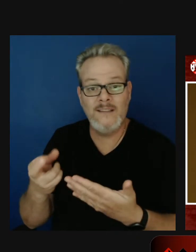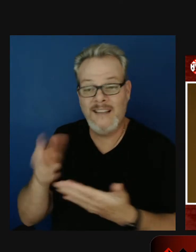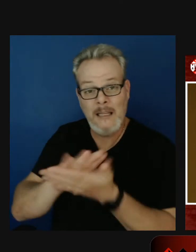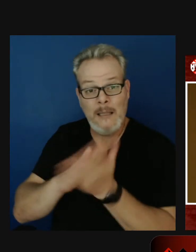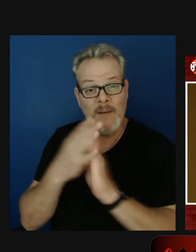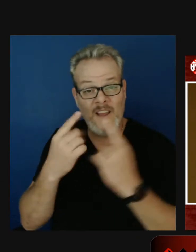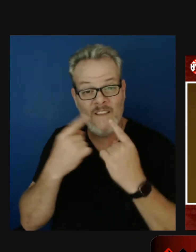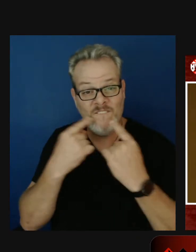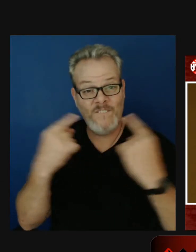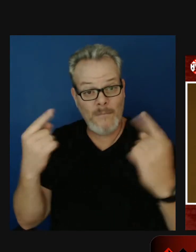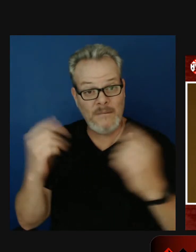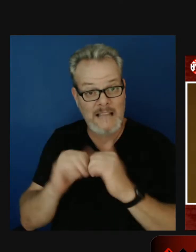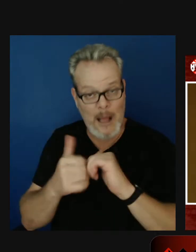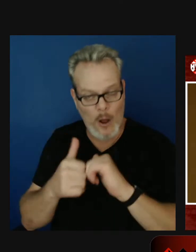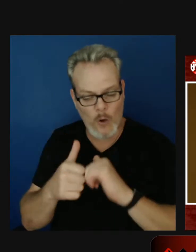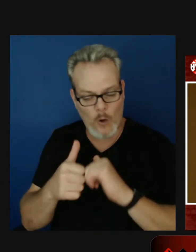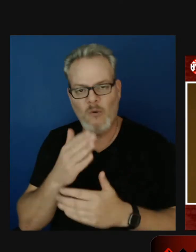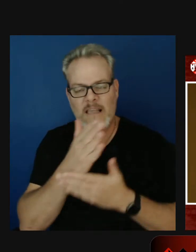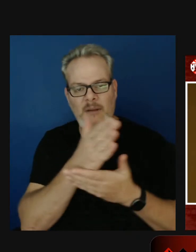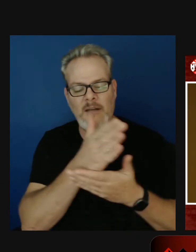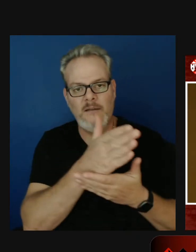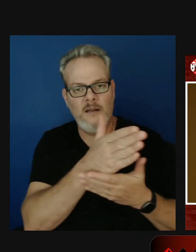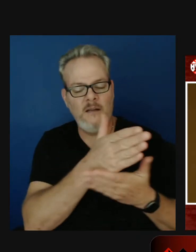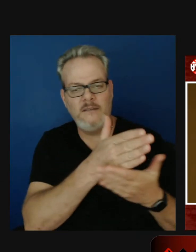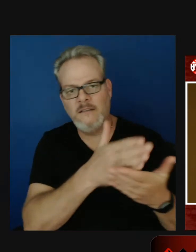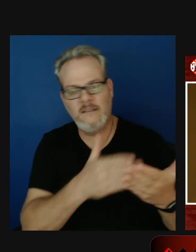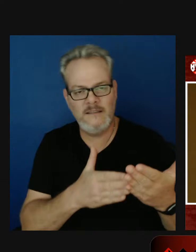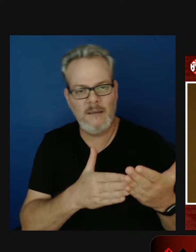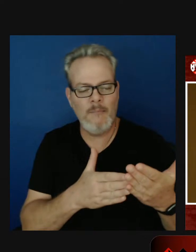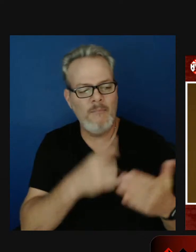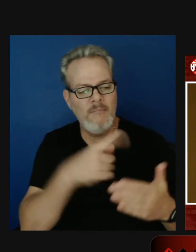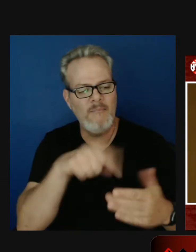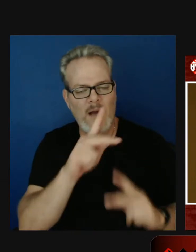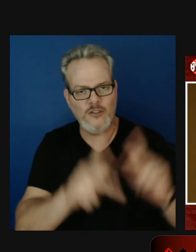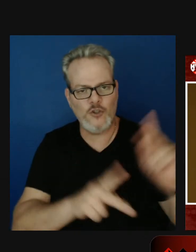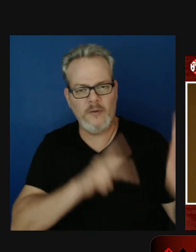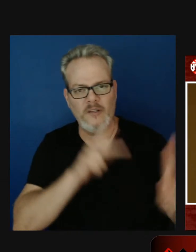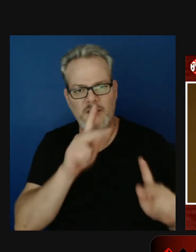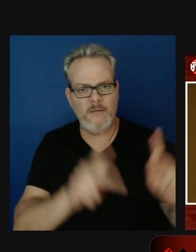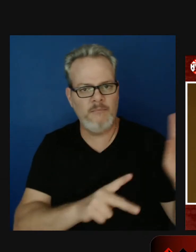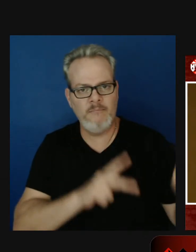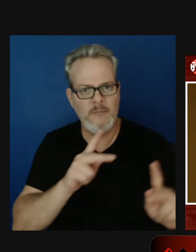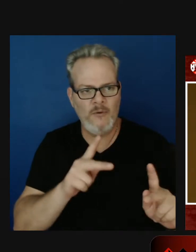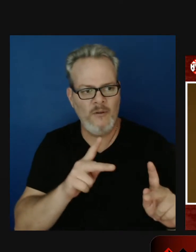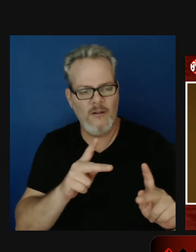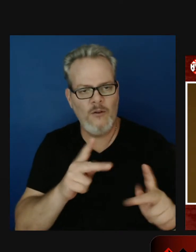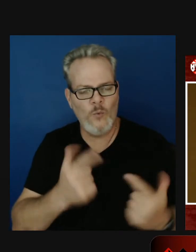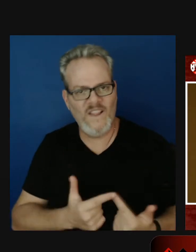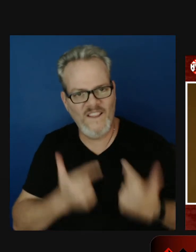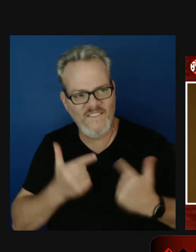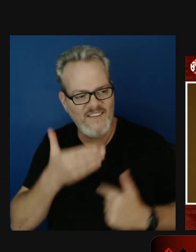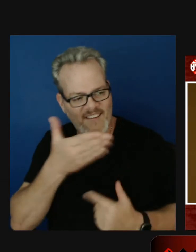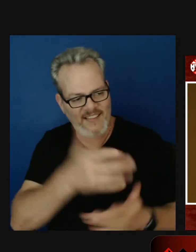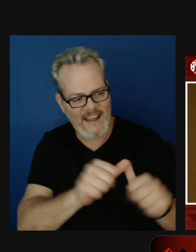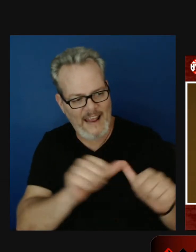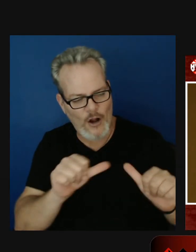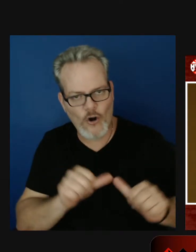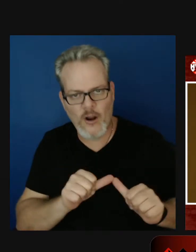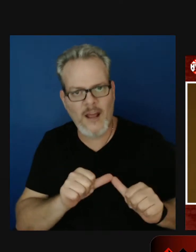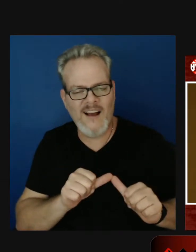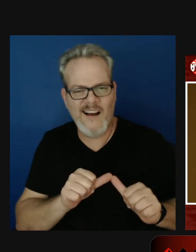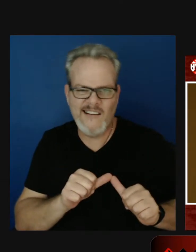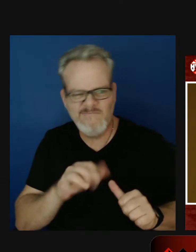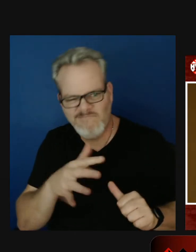couple unscrupulous people who were out in kind of the Northern California, Nevada area, and they